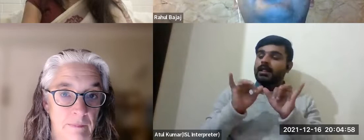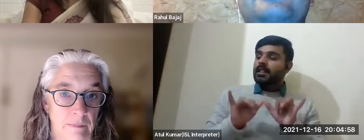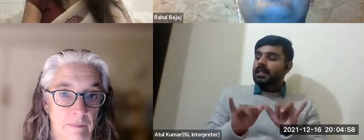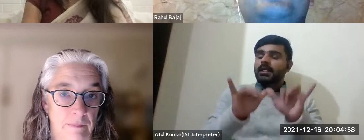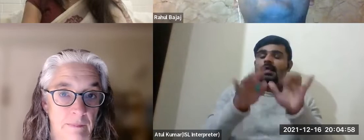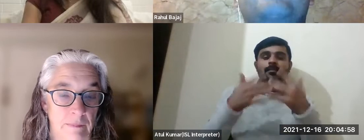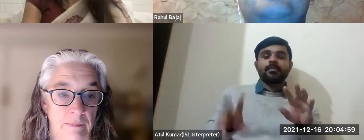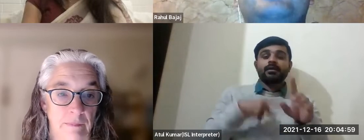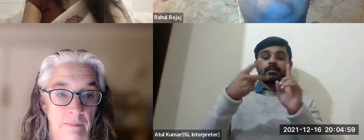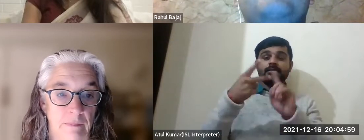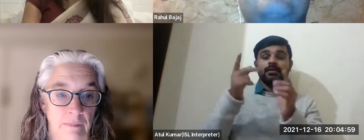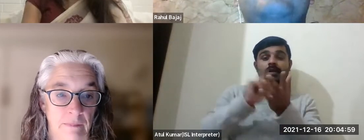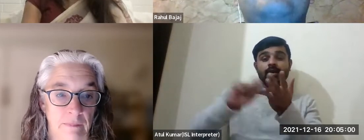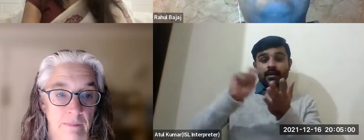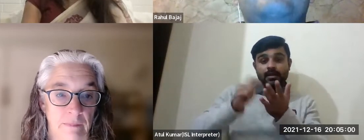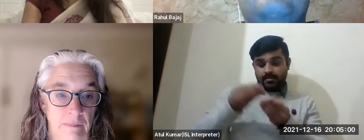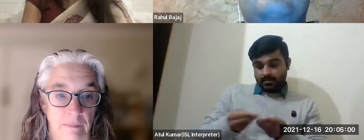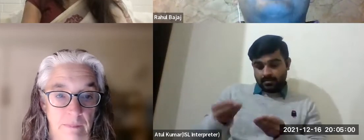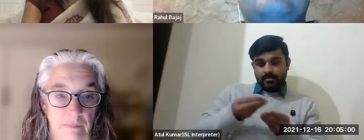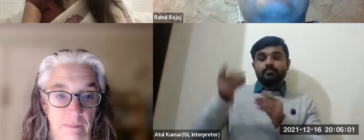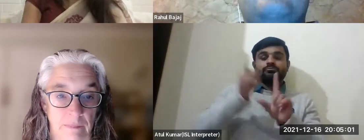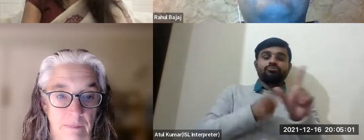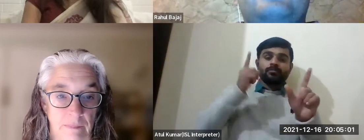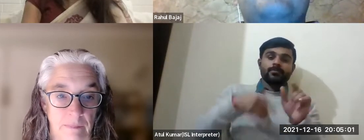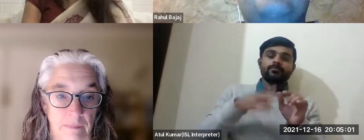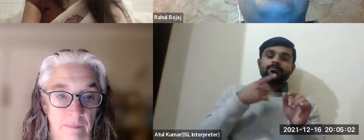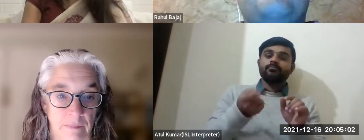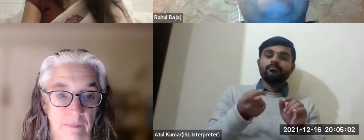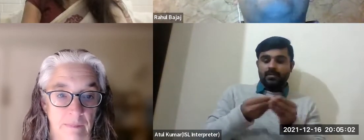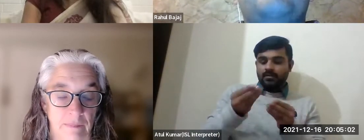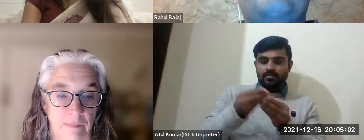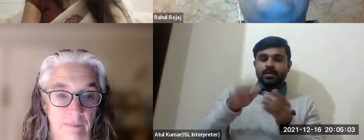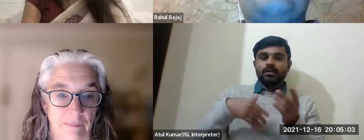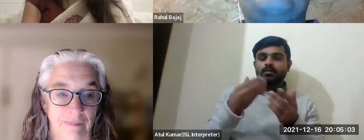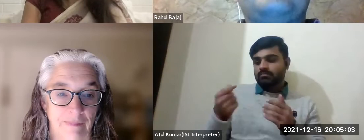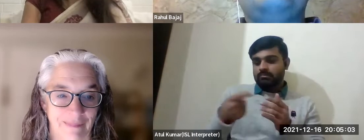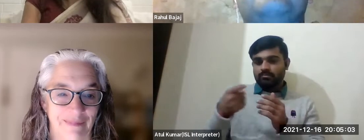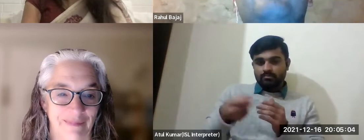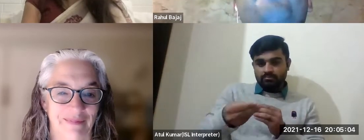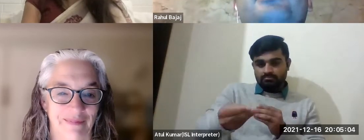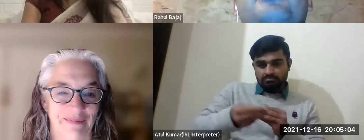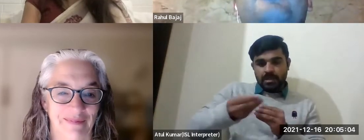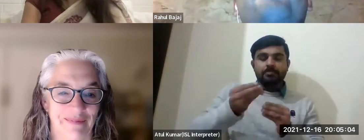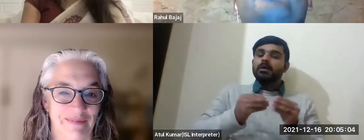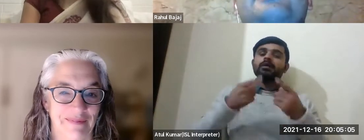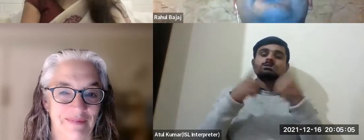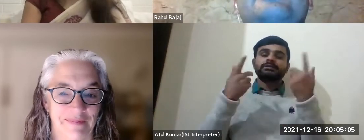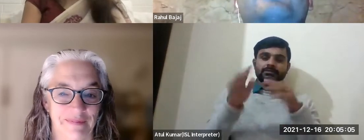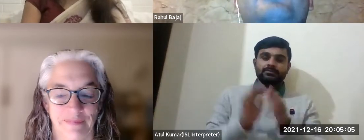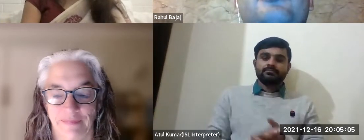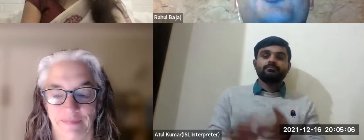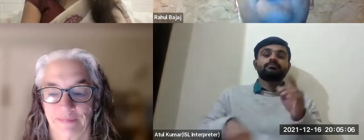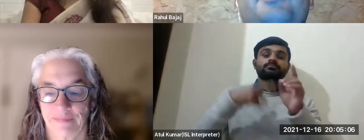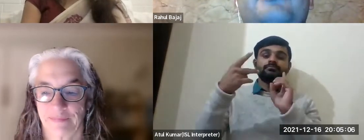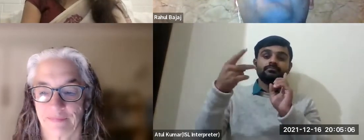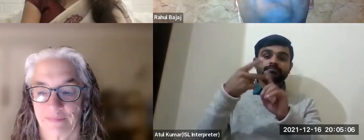Lawsuit, the second edition of which came out earlier this year, not earlier, actually, just a couple of months ago, I should say. Second